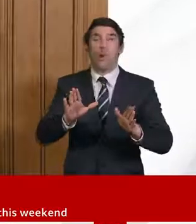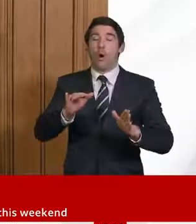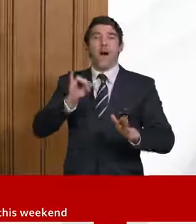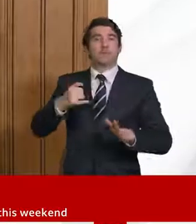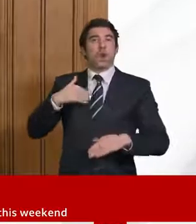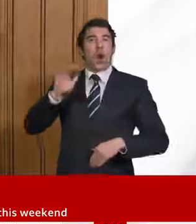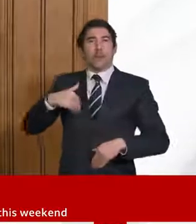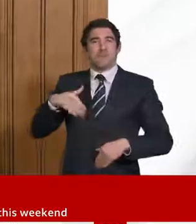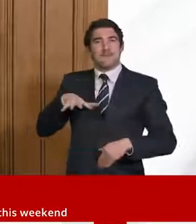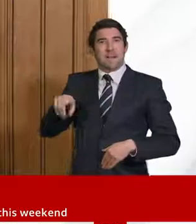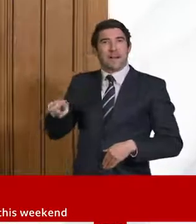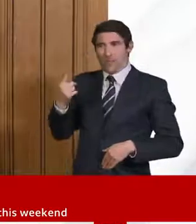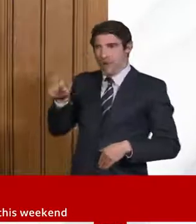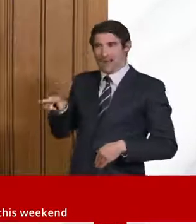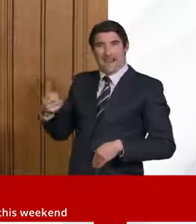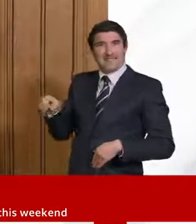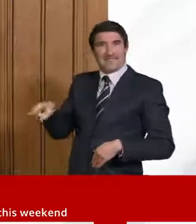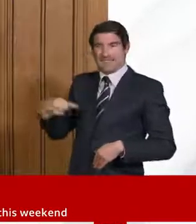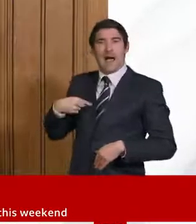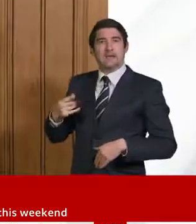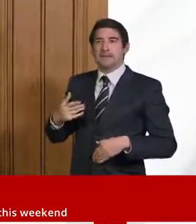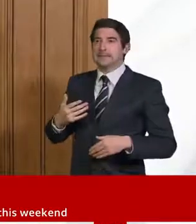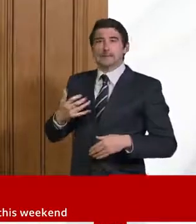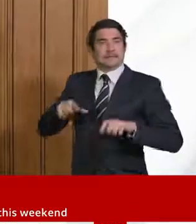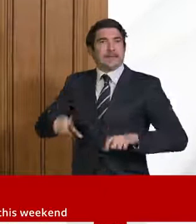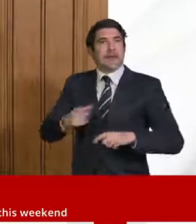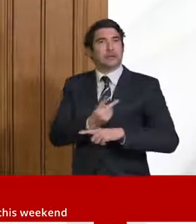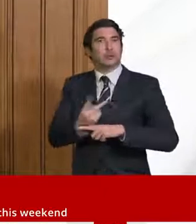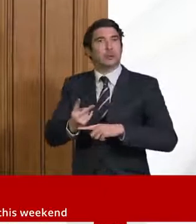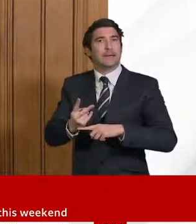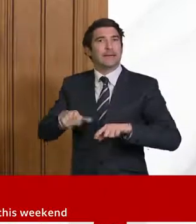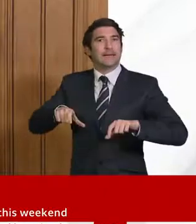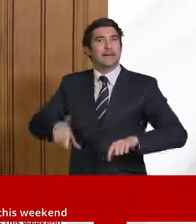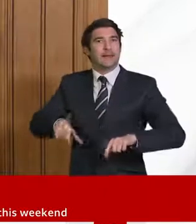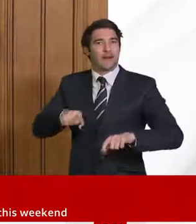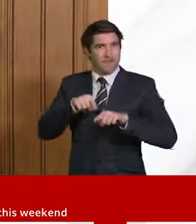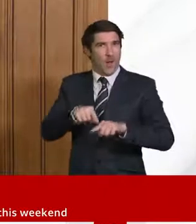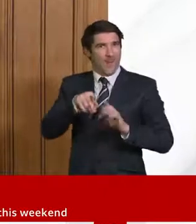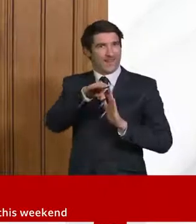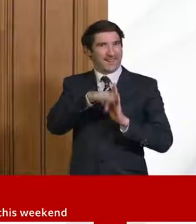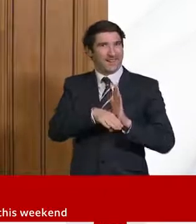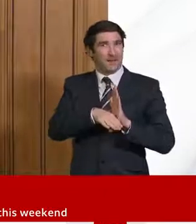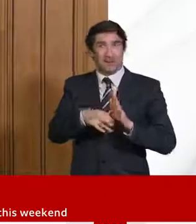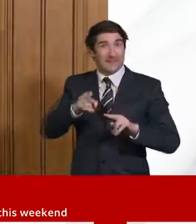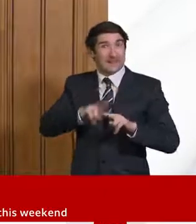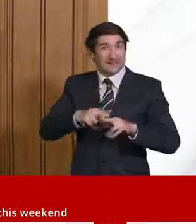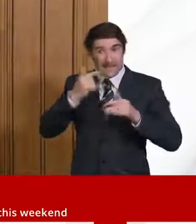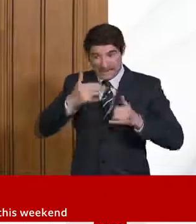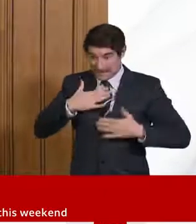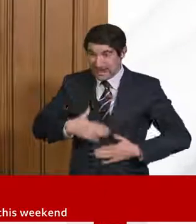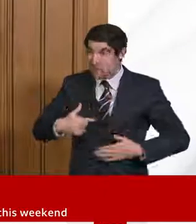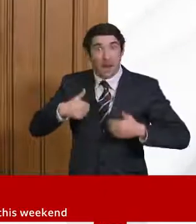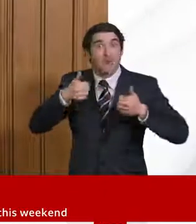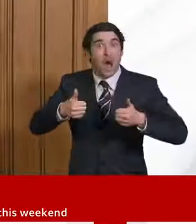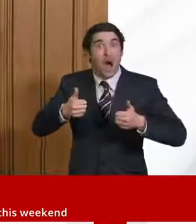still possible that they have another cold-like illness. And if we know that they test negative or their relative test negative, then we can bring them back to work.